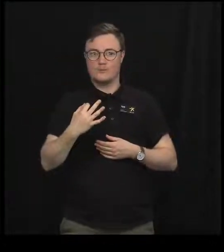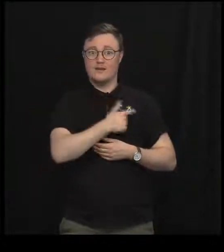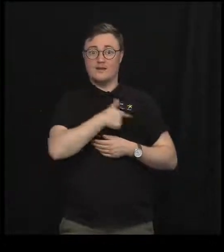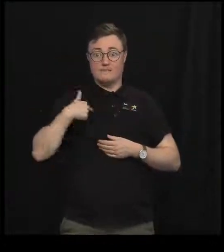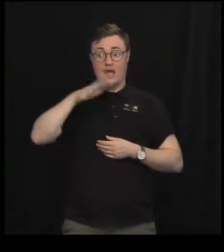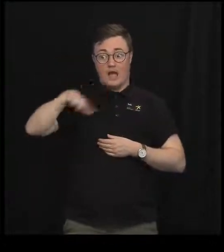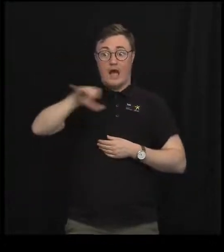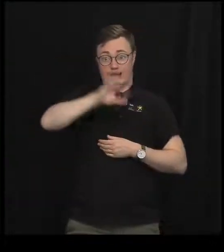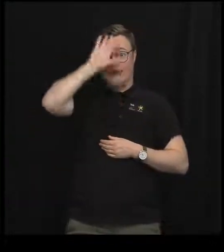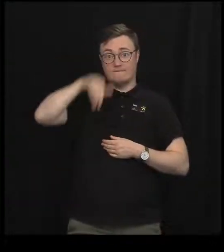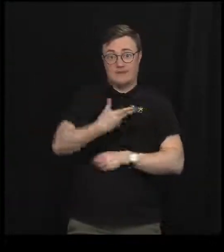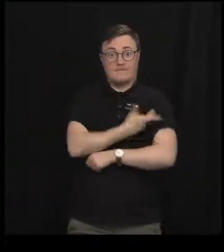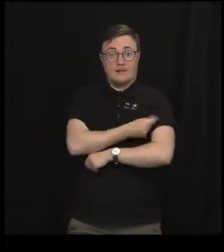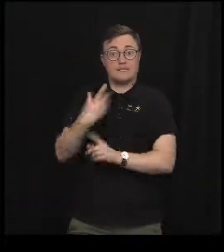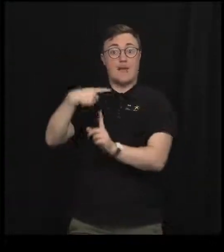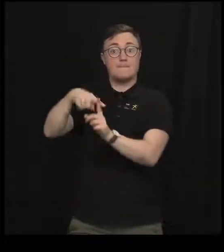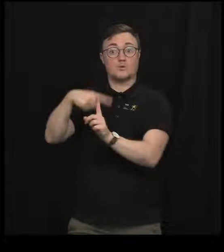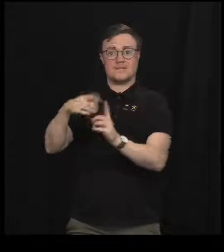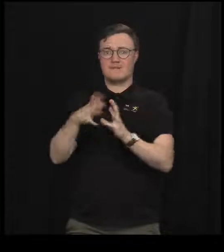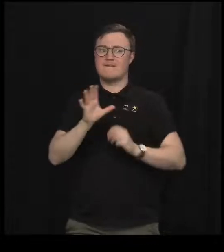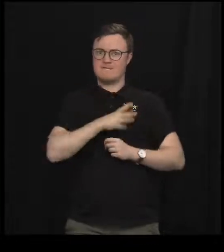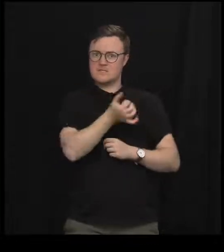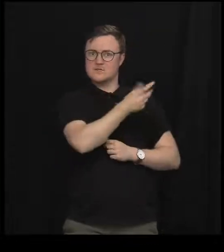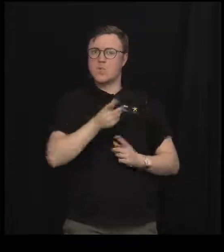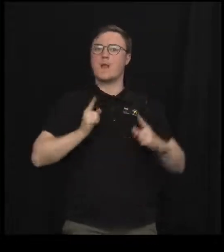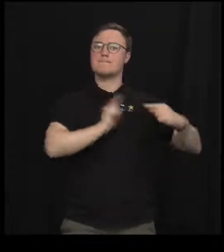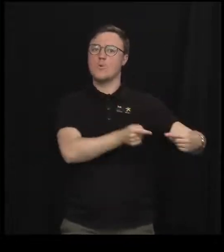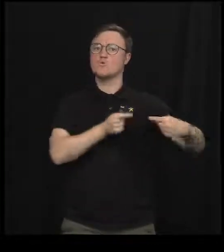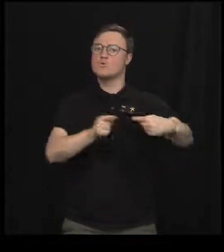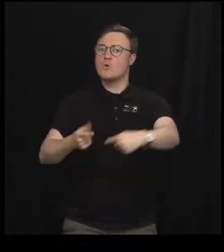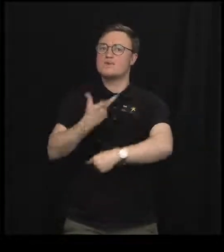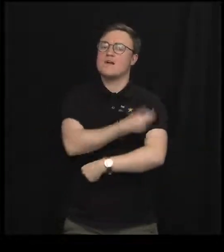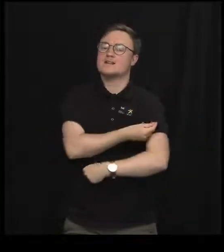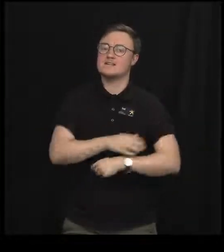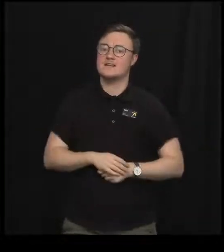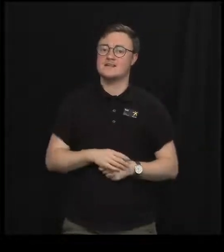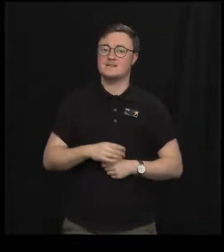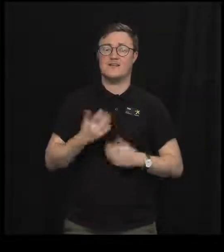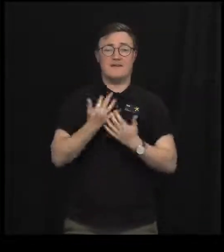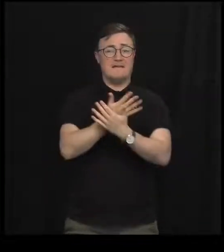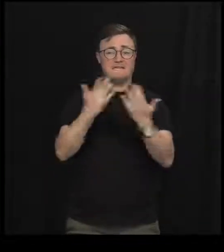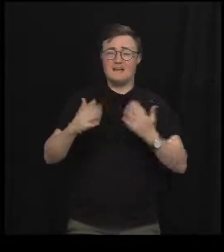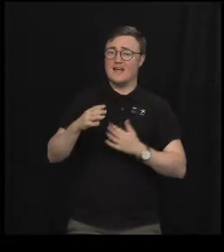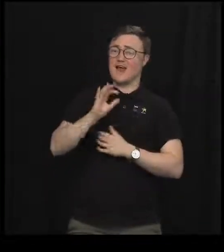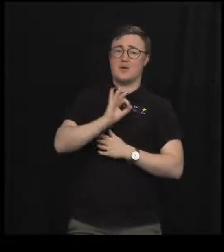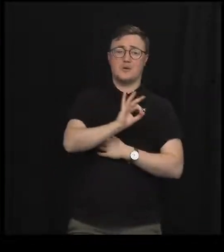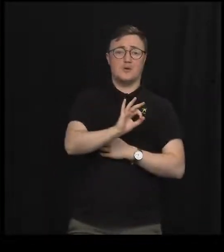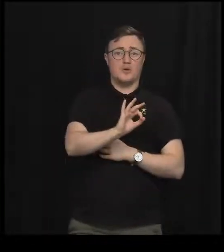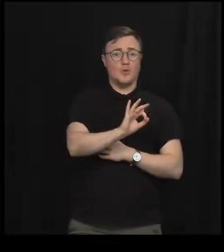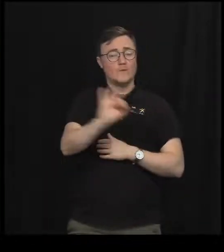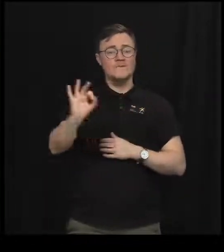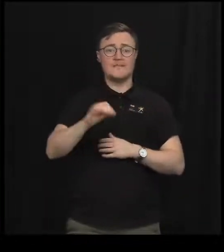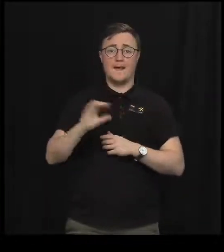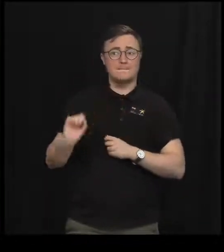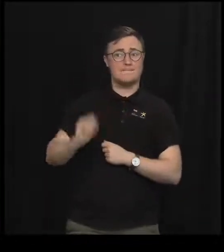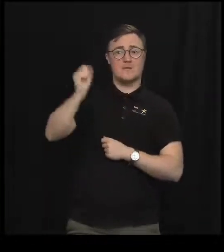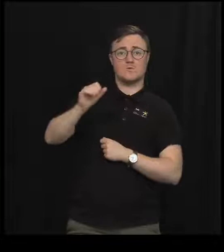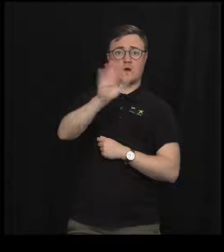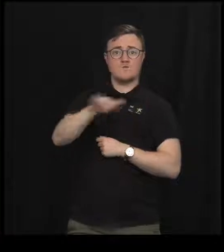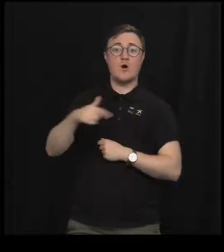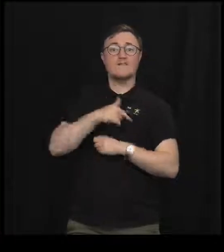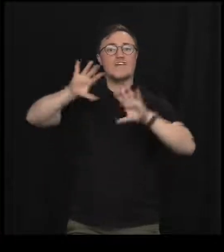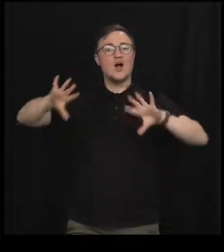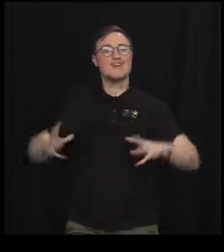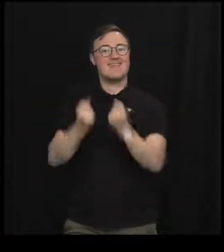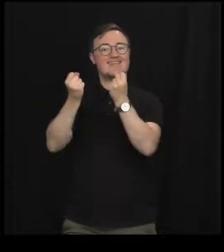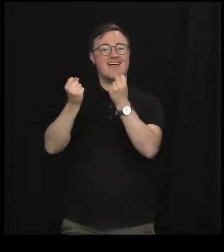to everyone and the lives, the hundreds of millions of lives of children that we have saved through vaccination across,